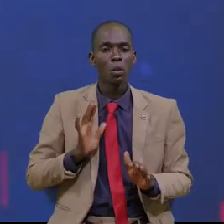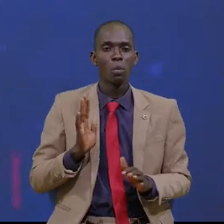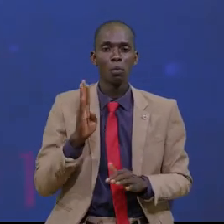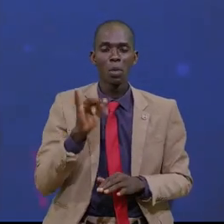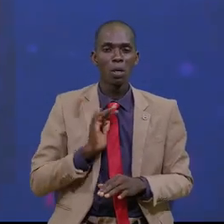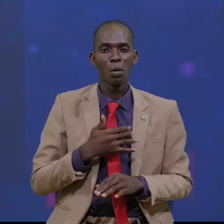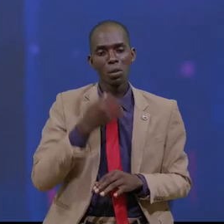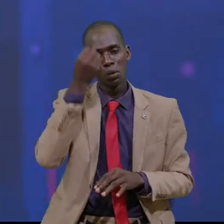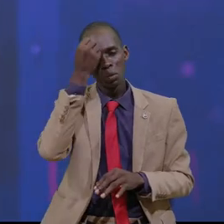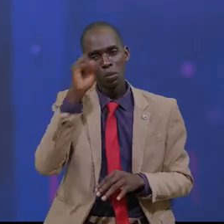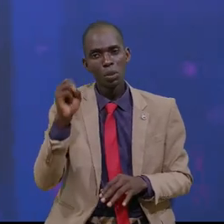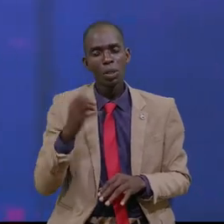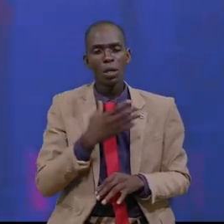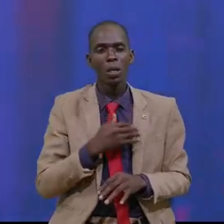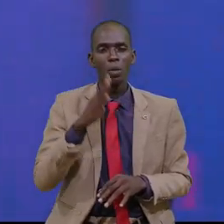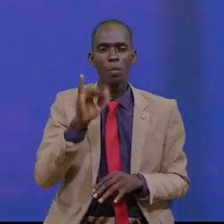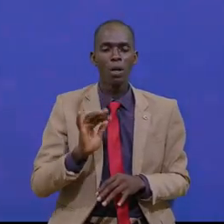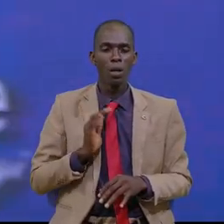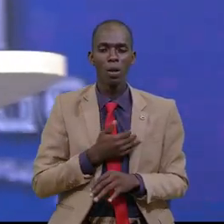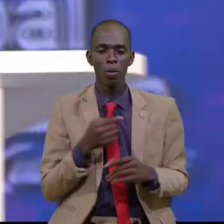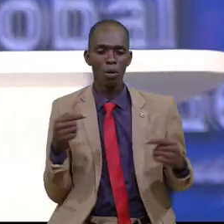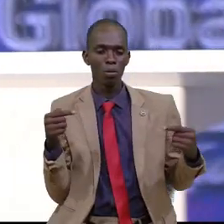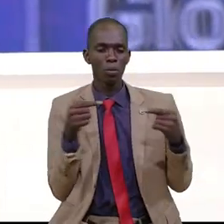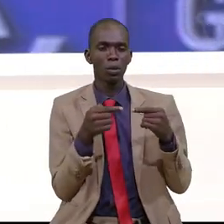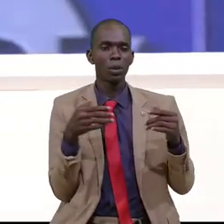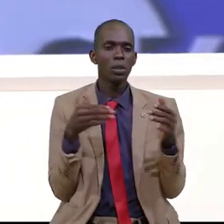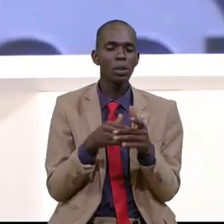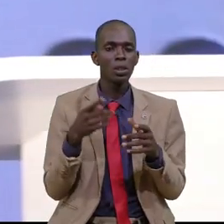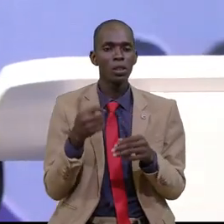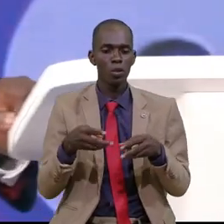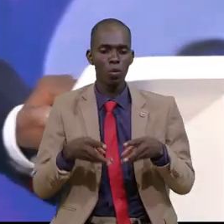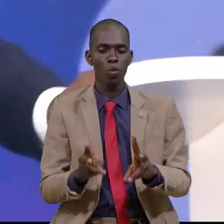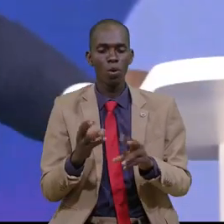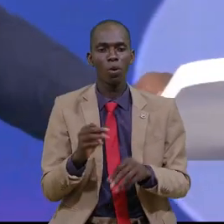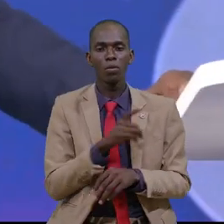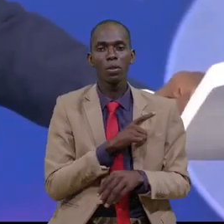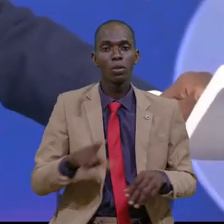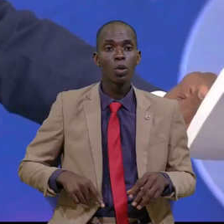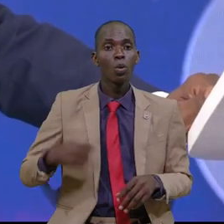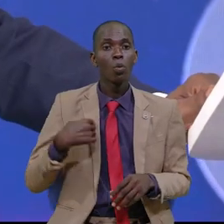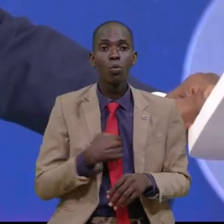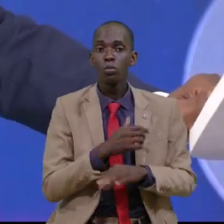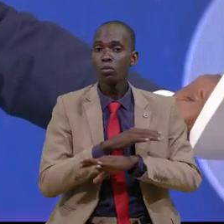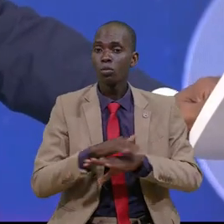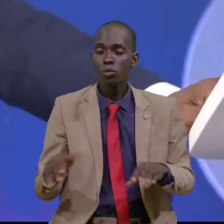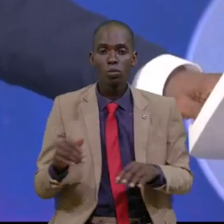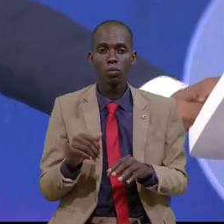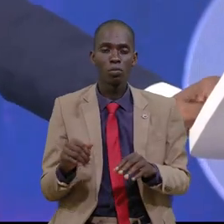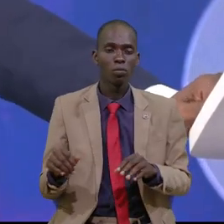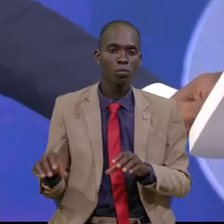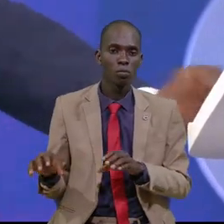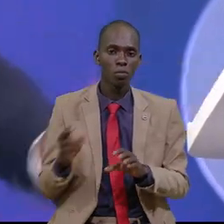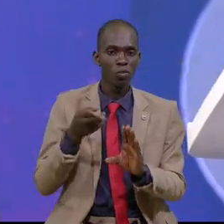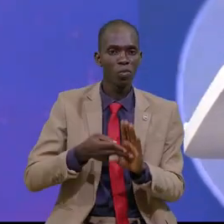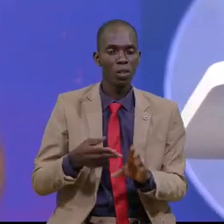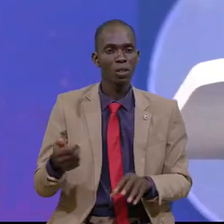by our opposition against the way of the Lord, we do not get ourselves into